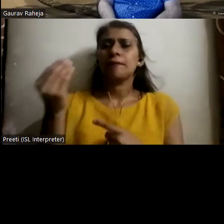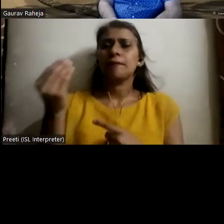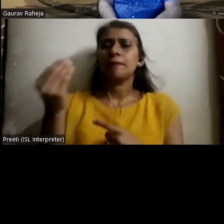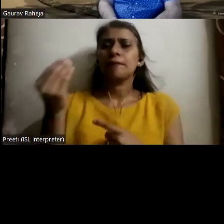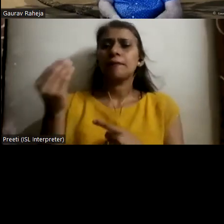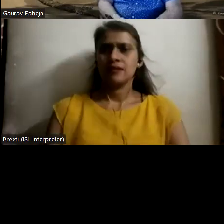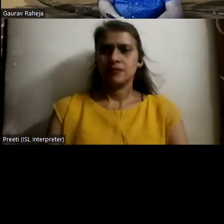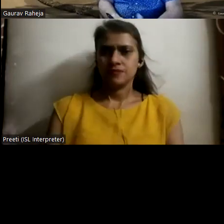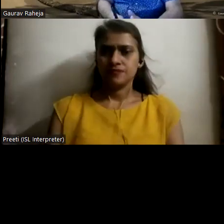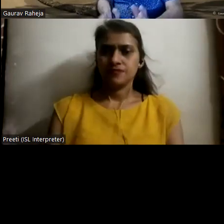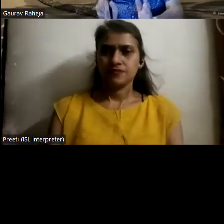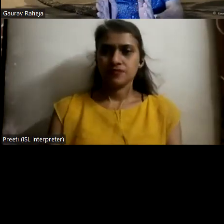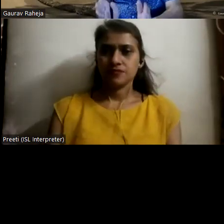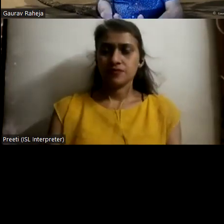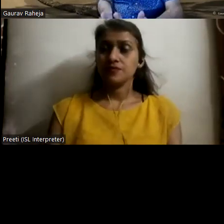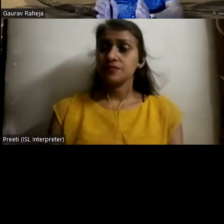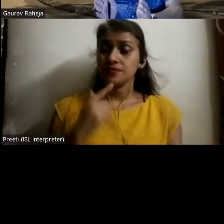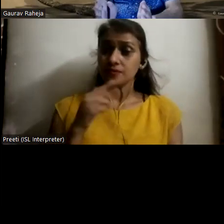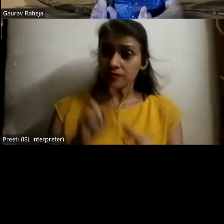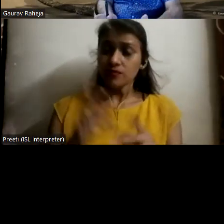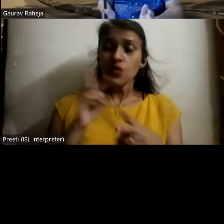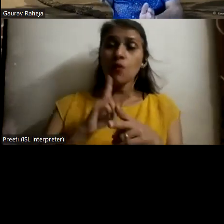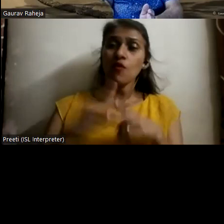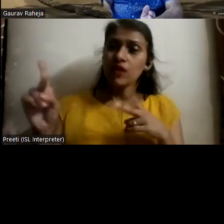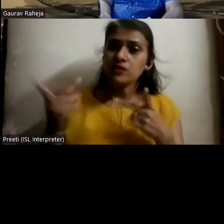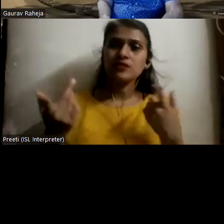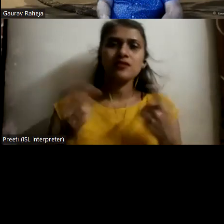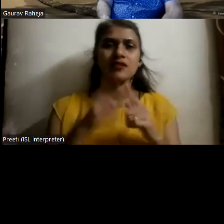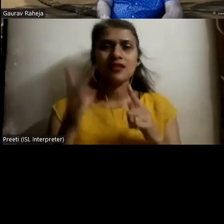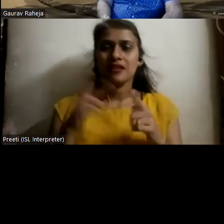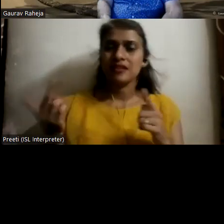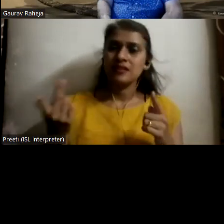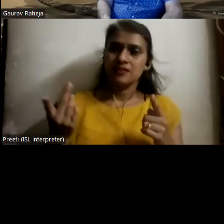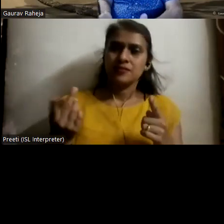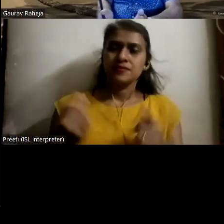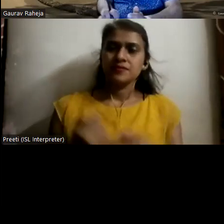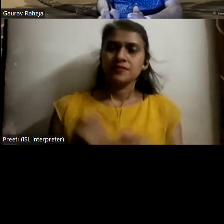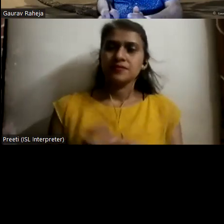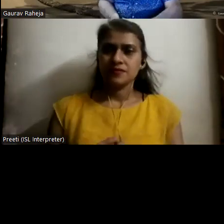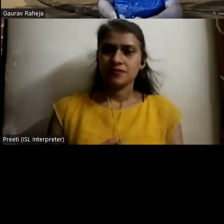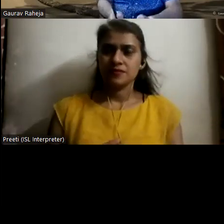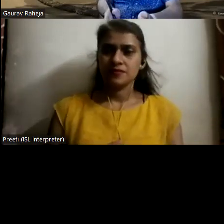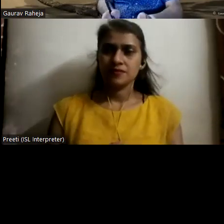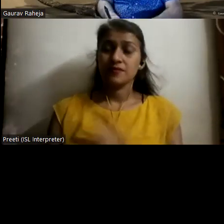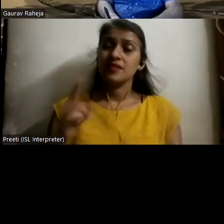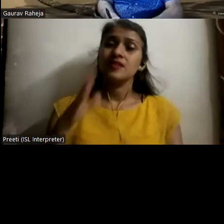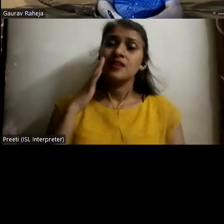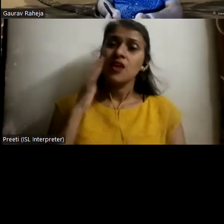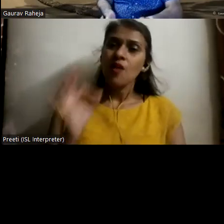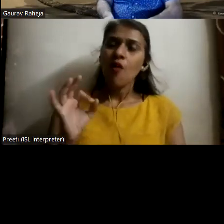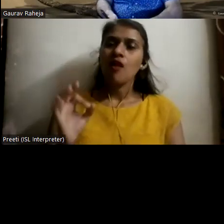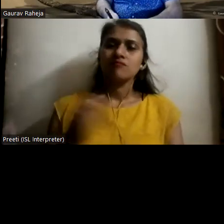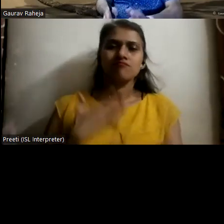if you don't contribute on it by a professional pedestal or a stage, it is very important that you can